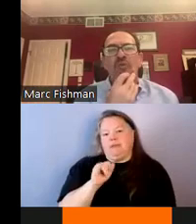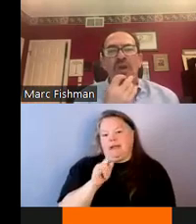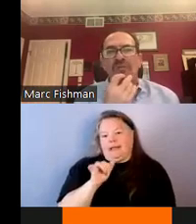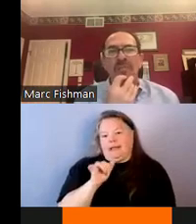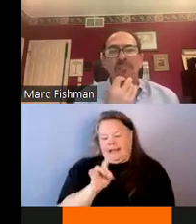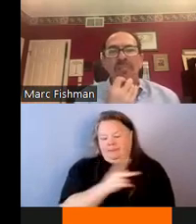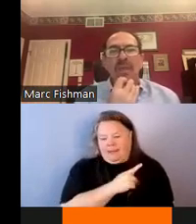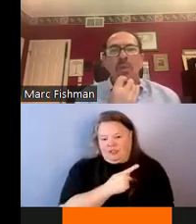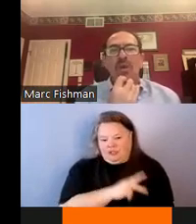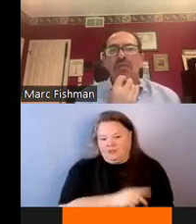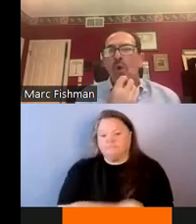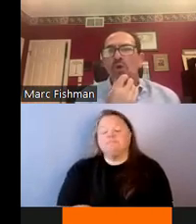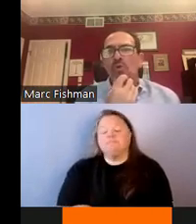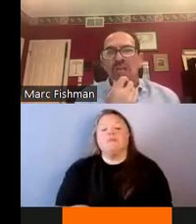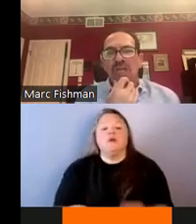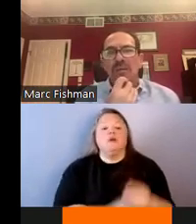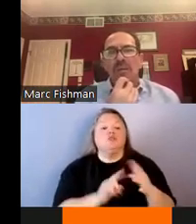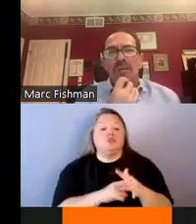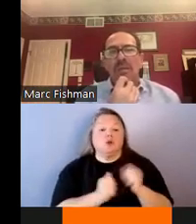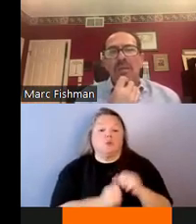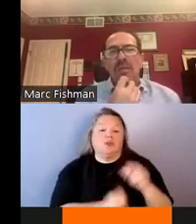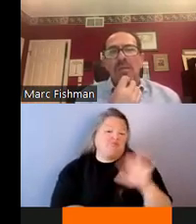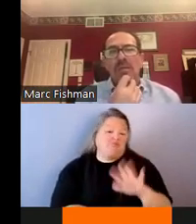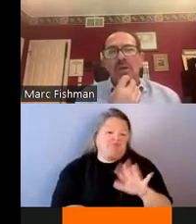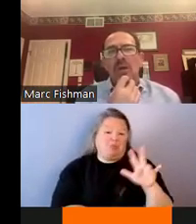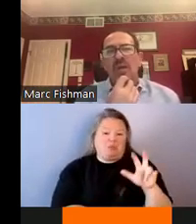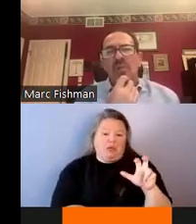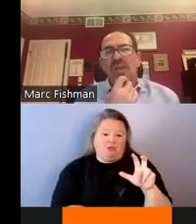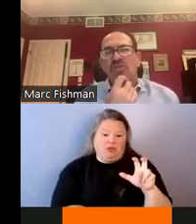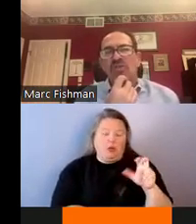about 300 of them with OUD,